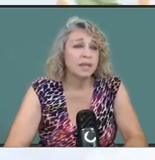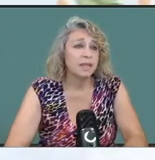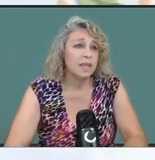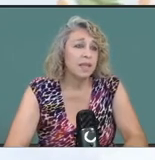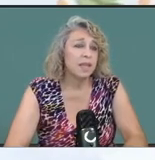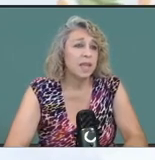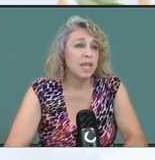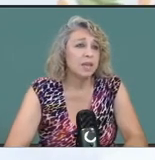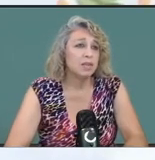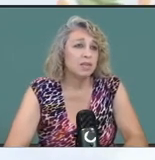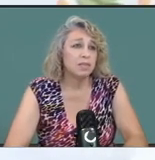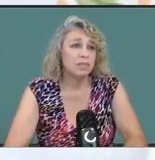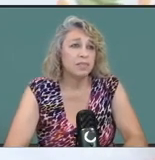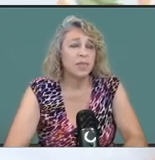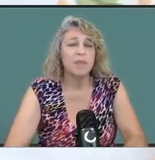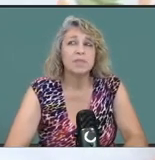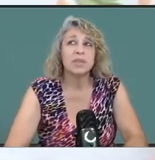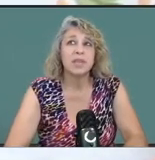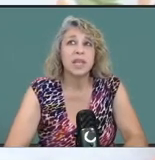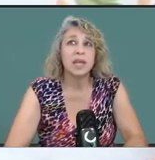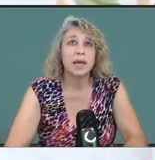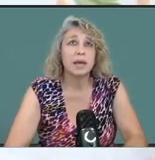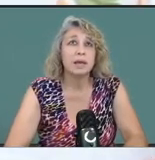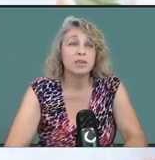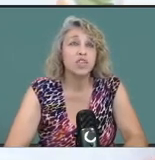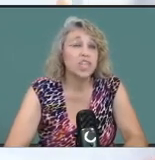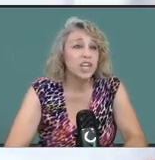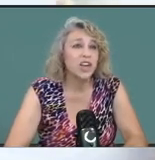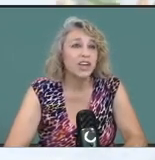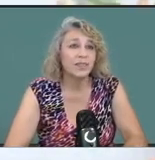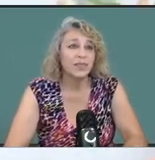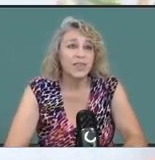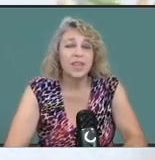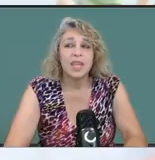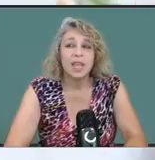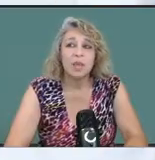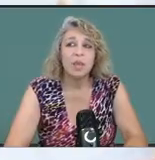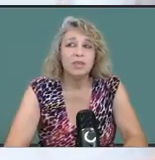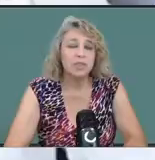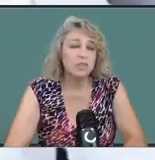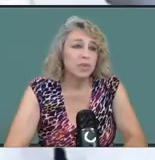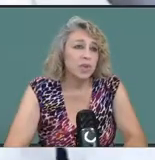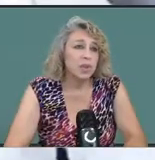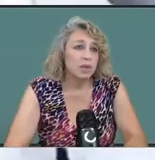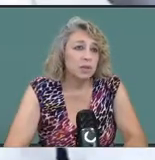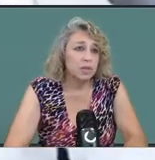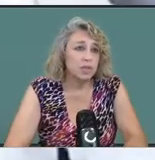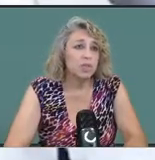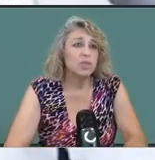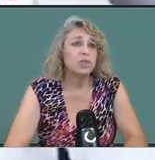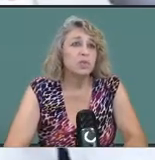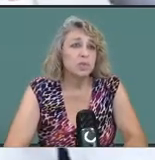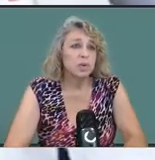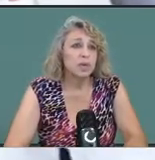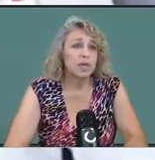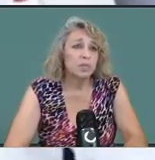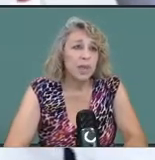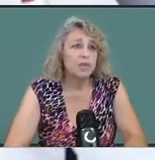like the eagle I'm sorry being and Chicken Hawk and we have to do